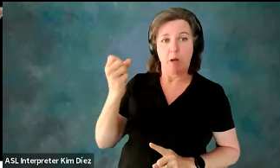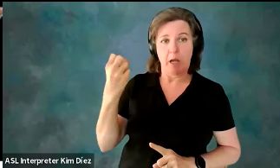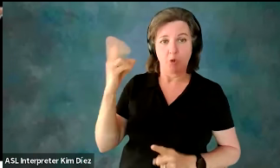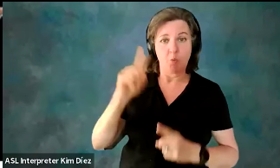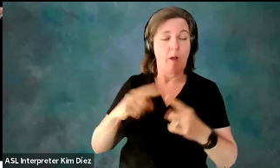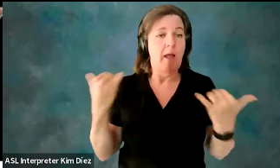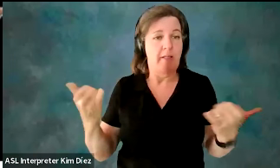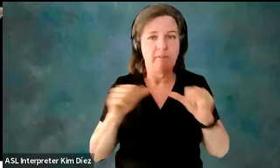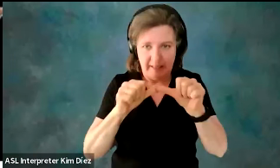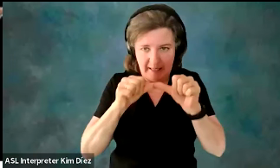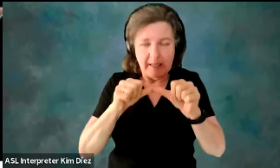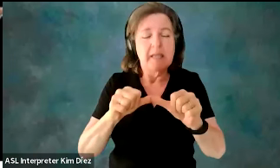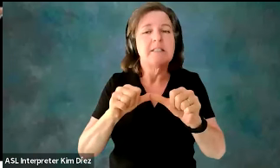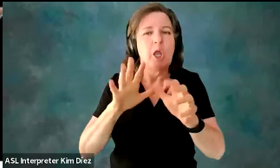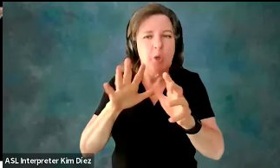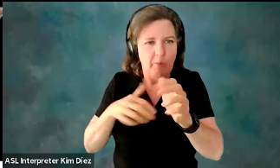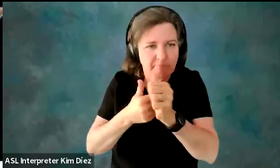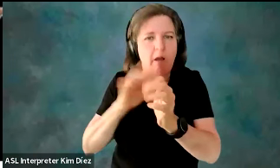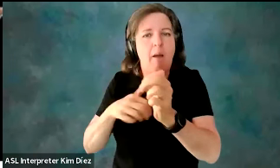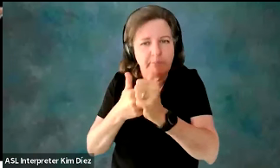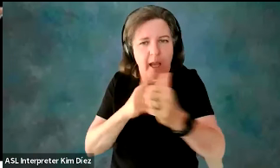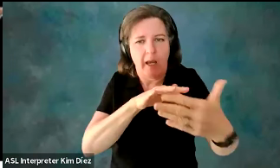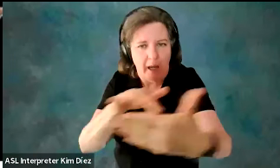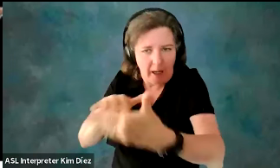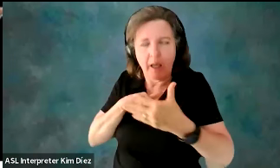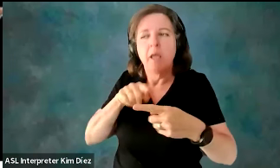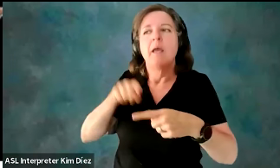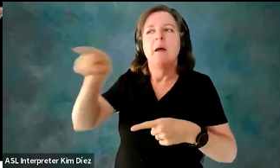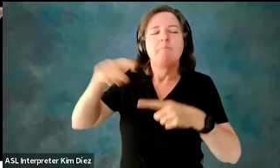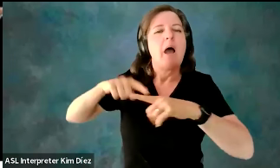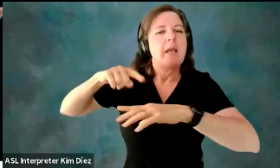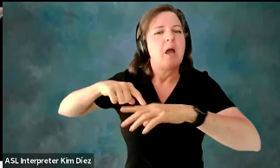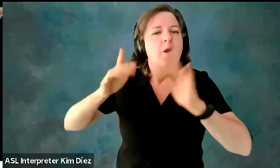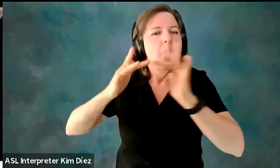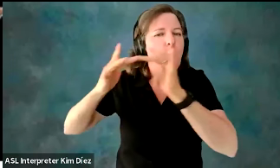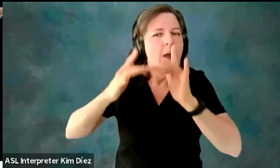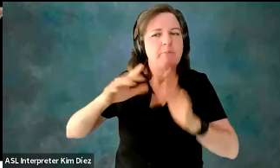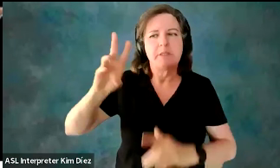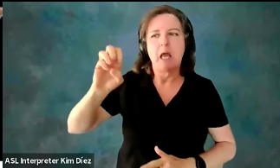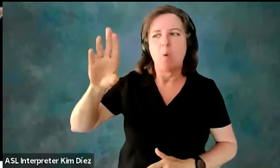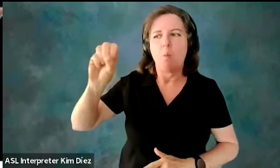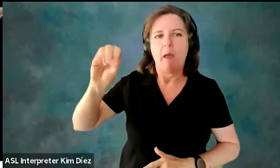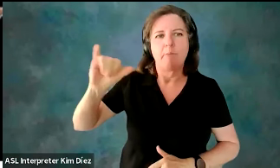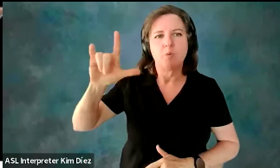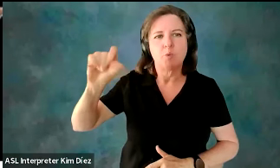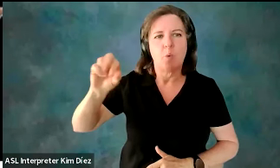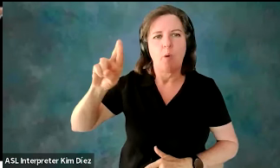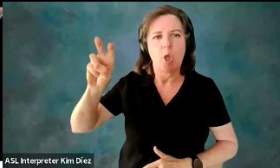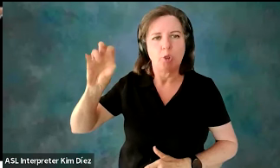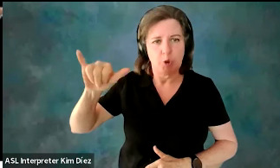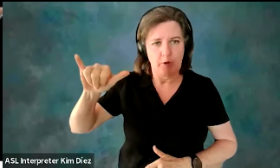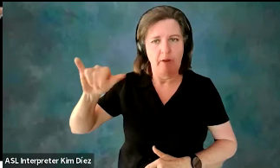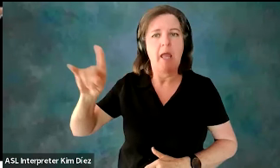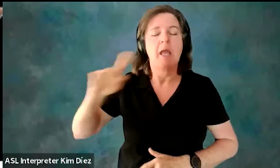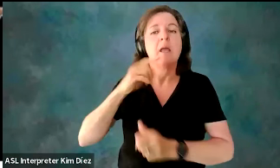to update through the Web Soil Surveys platform, which is published every year on